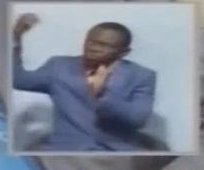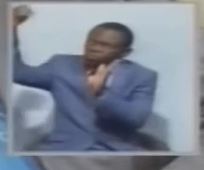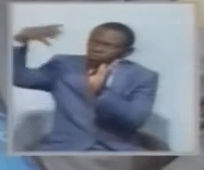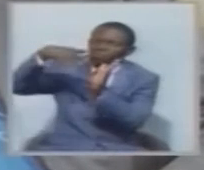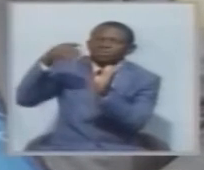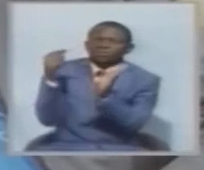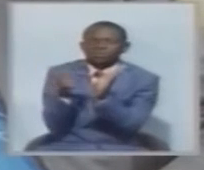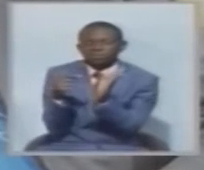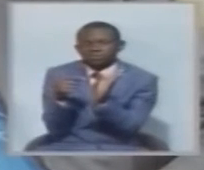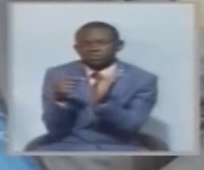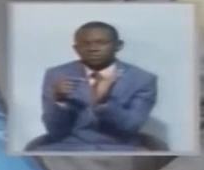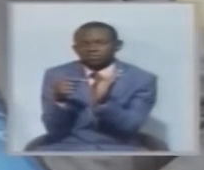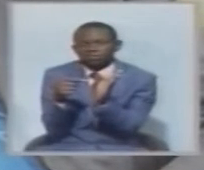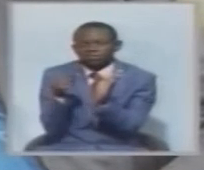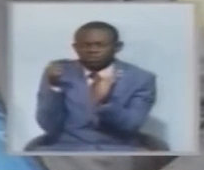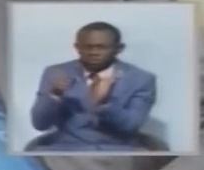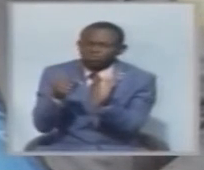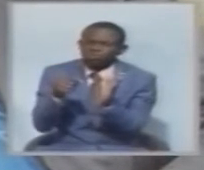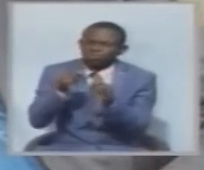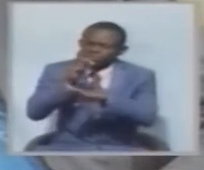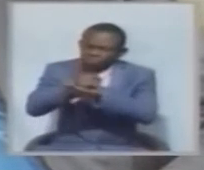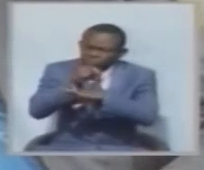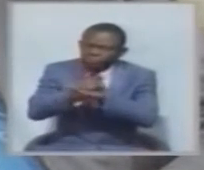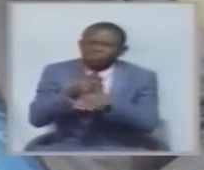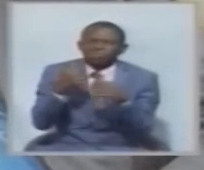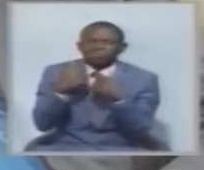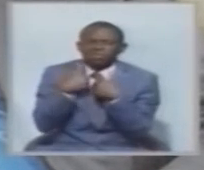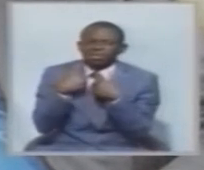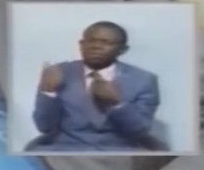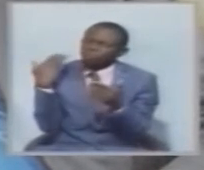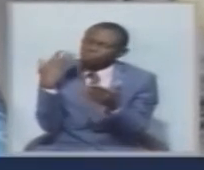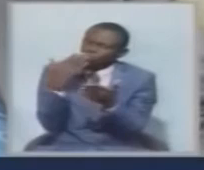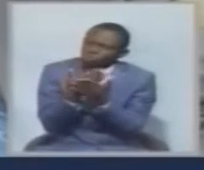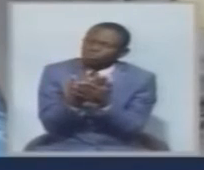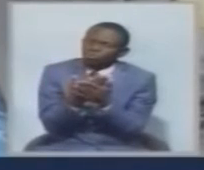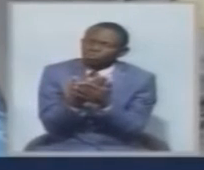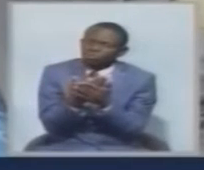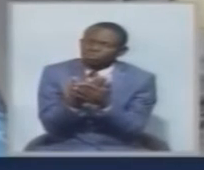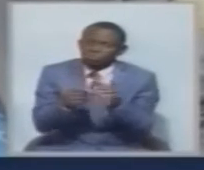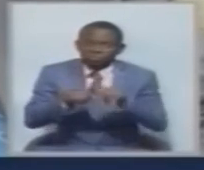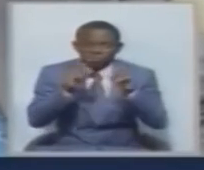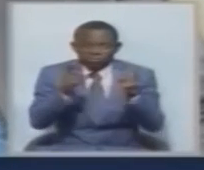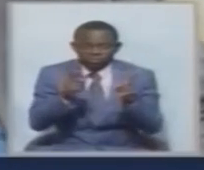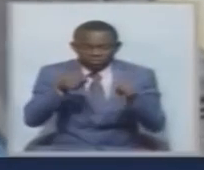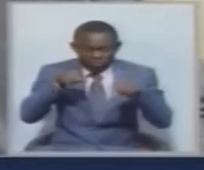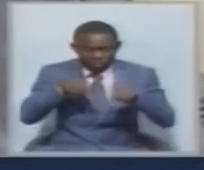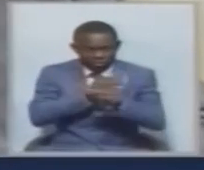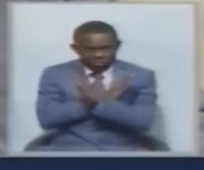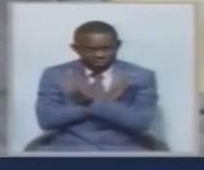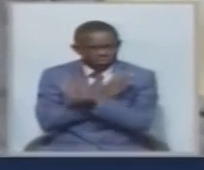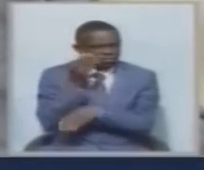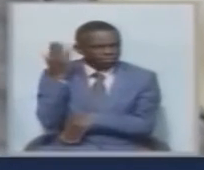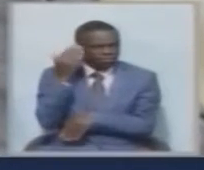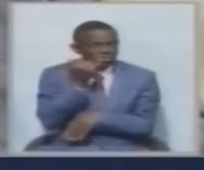over a period of time. I think what we've lacked in Zambia was lack of foresight to invest in